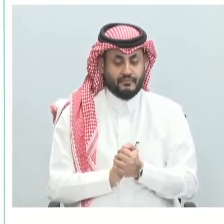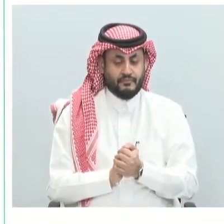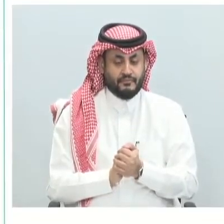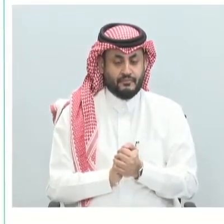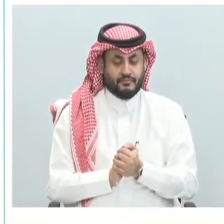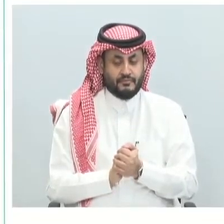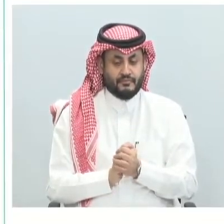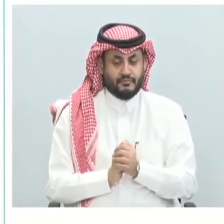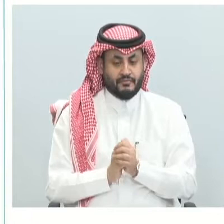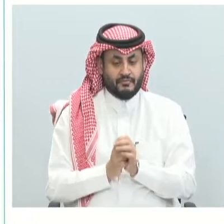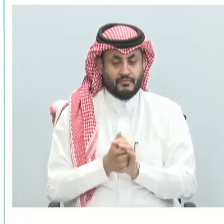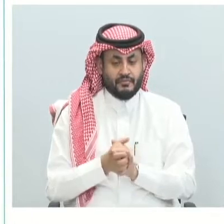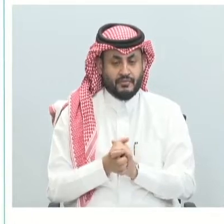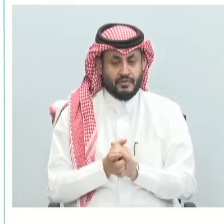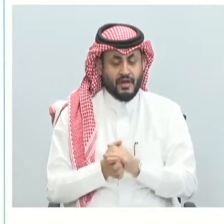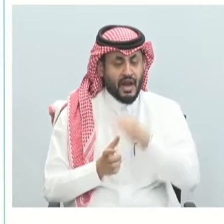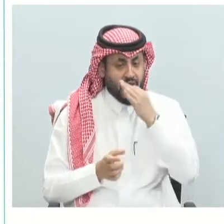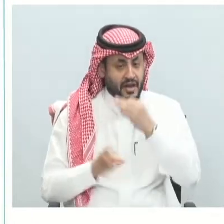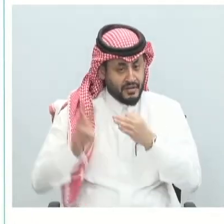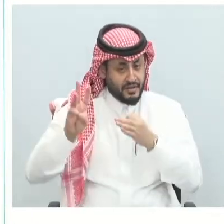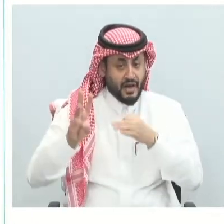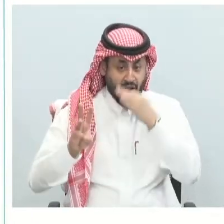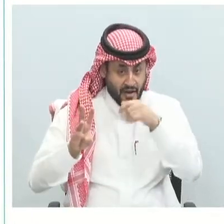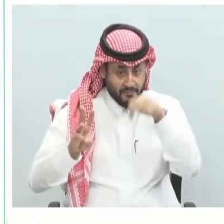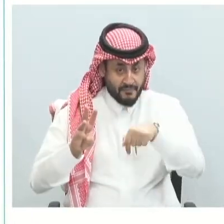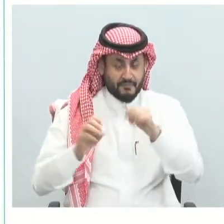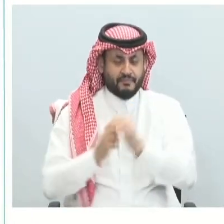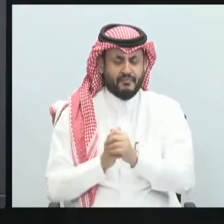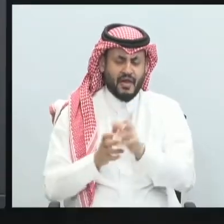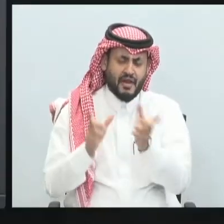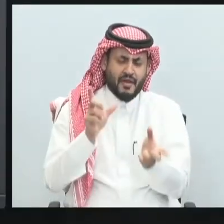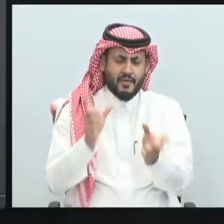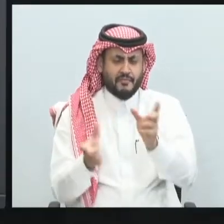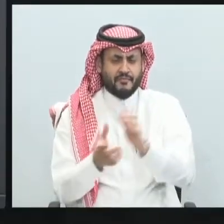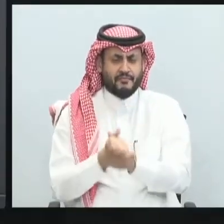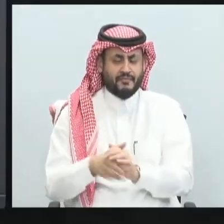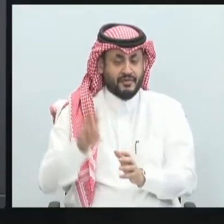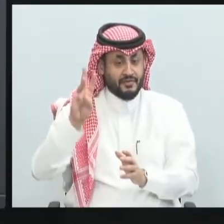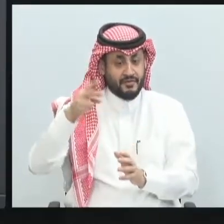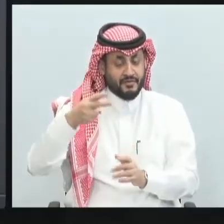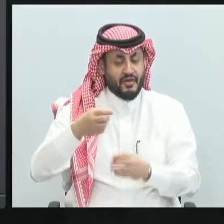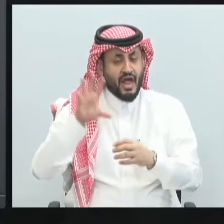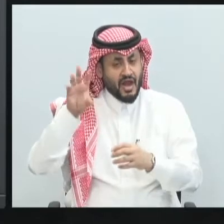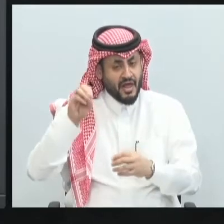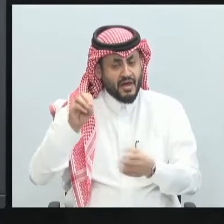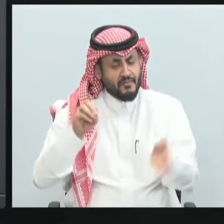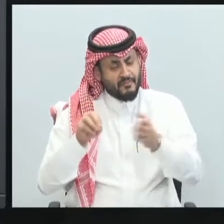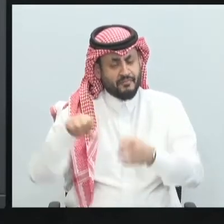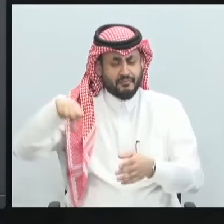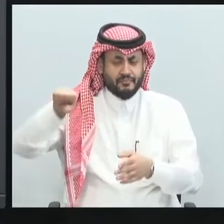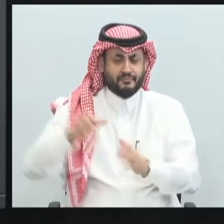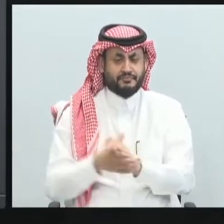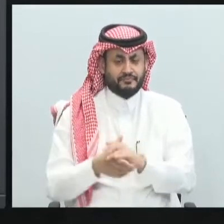W, but not H. H is silent. So sometimes WH, sometimes we pronounce